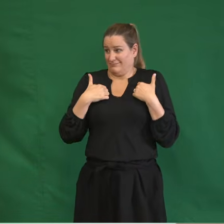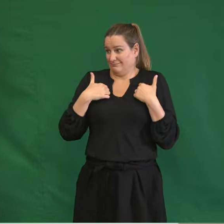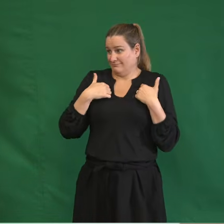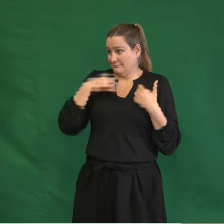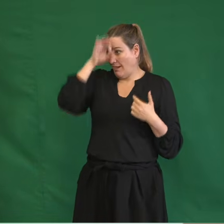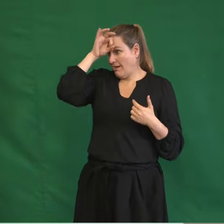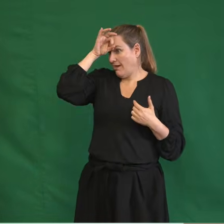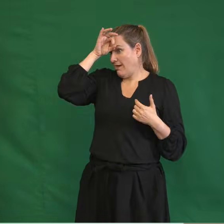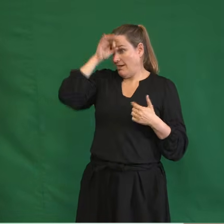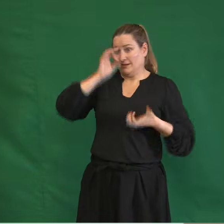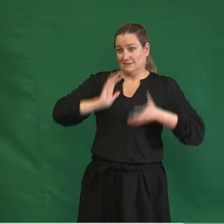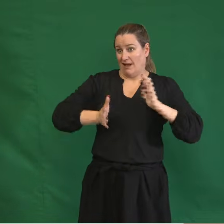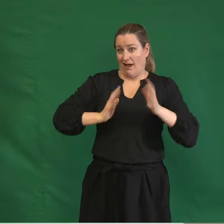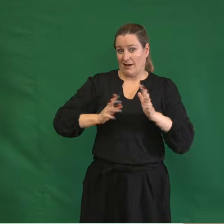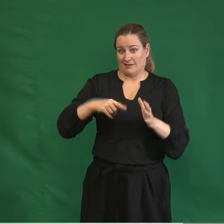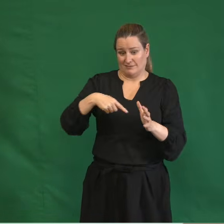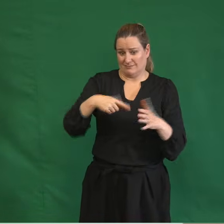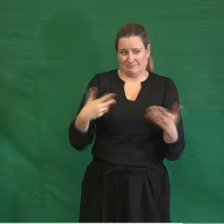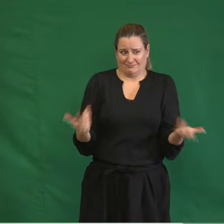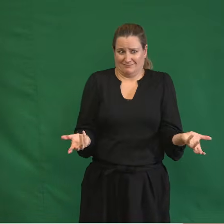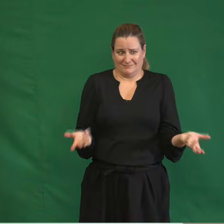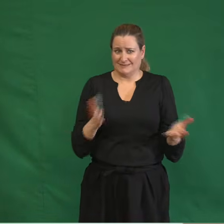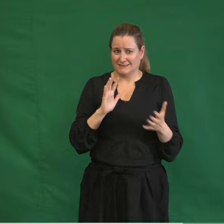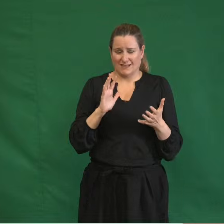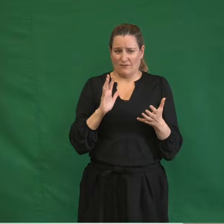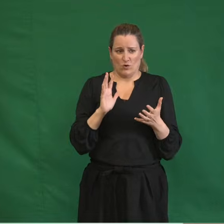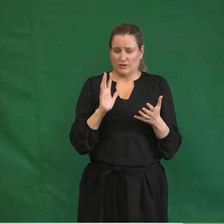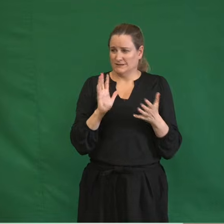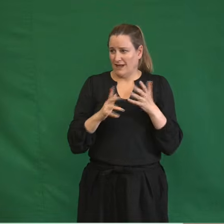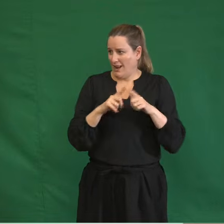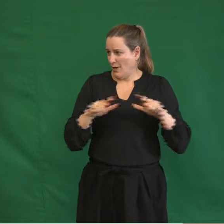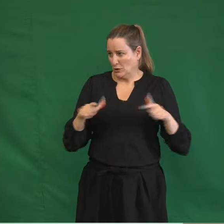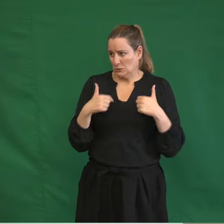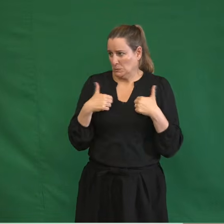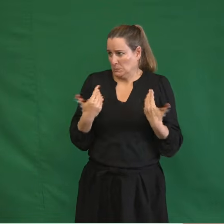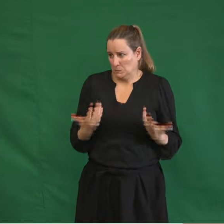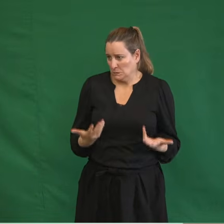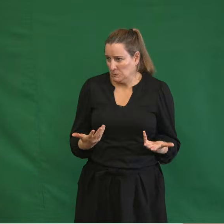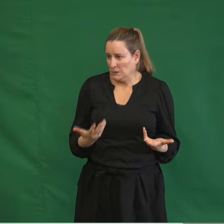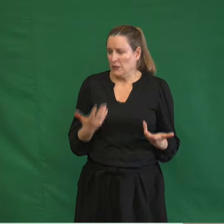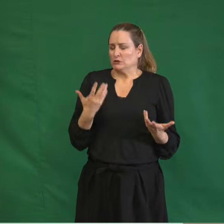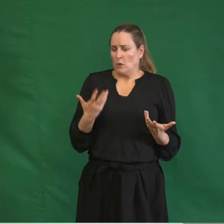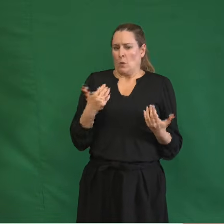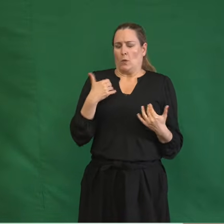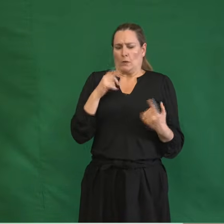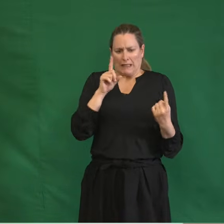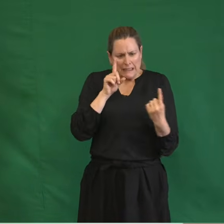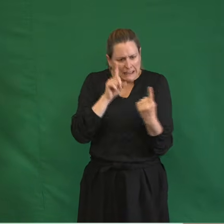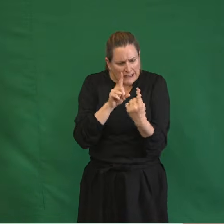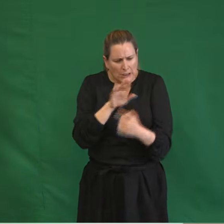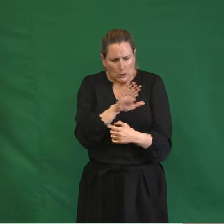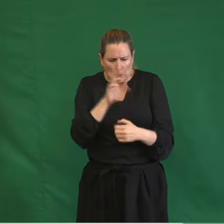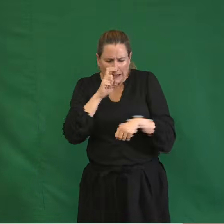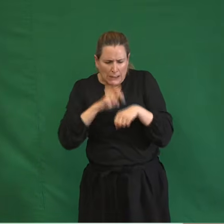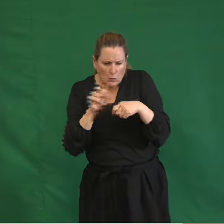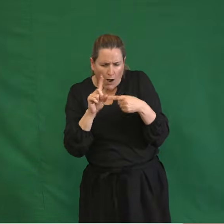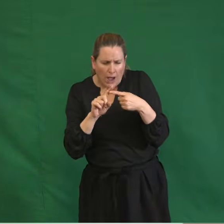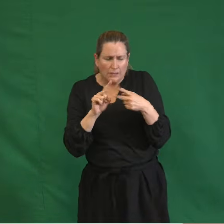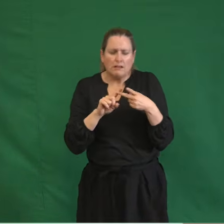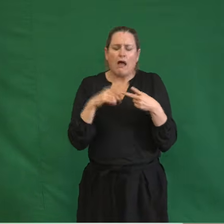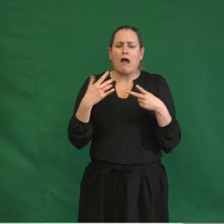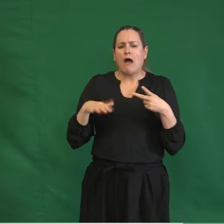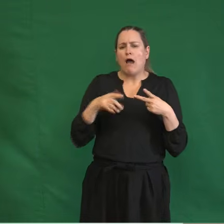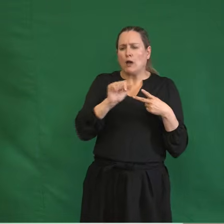South African Sign Language. And this project also helped us to understand a little bit better in terms of the needs, the type of infrastructure that's needed, and that's what we